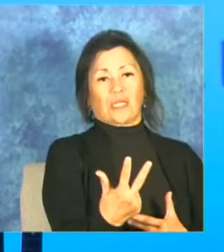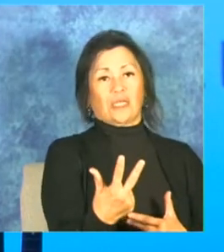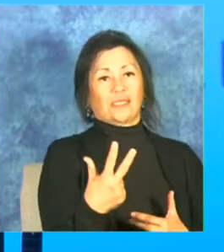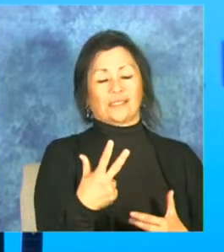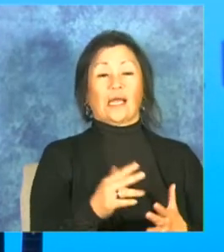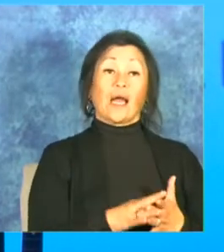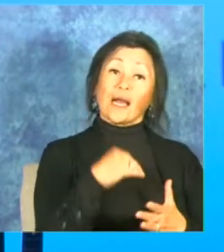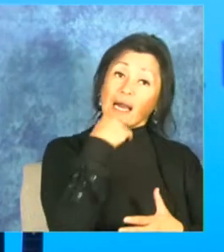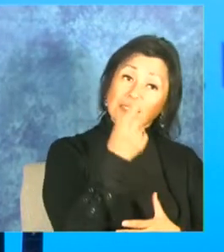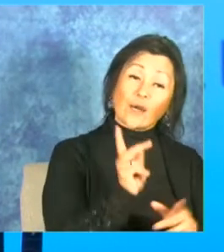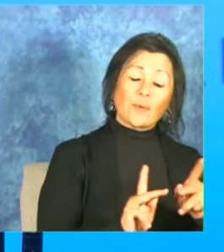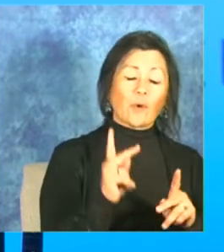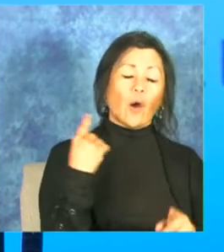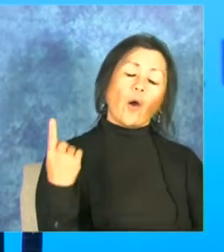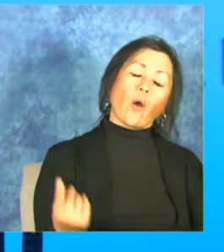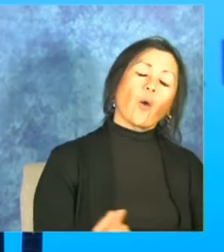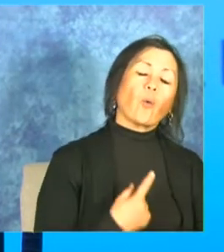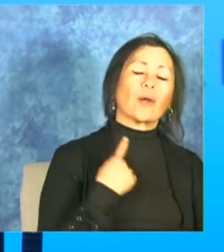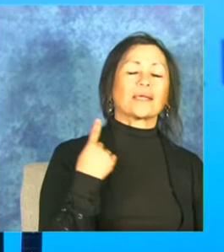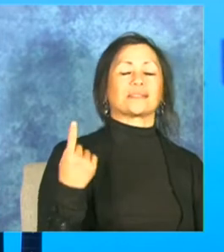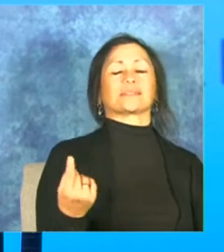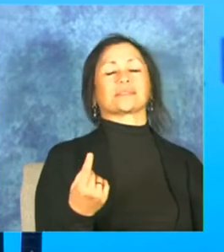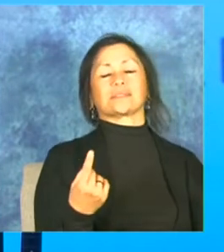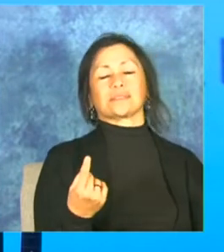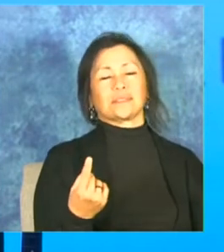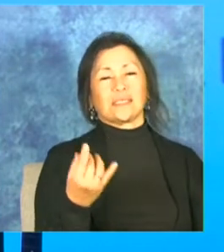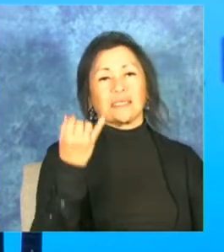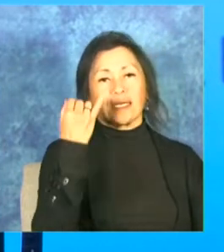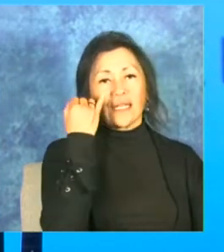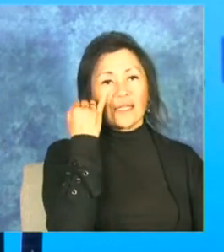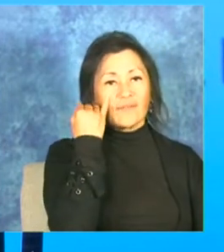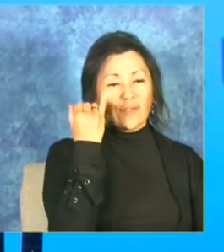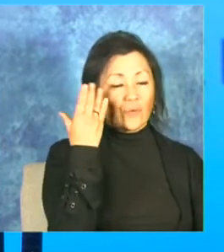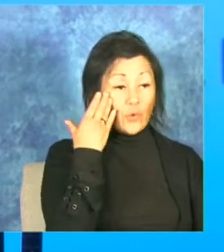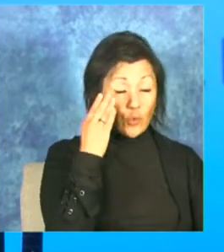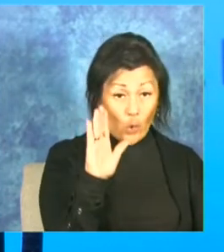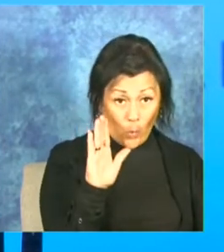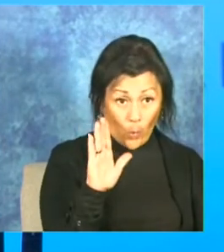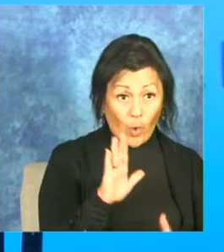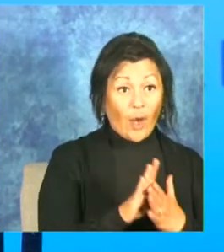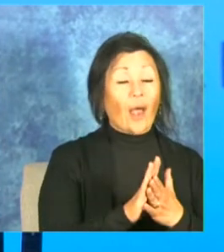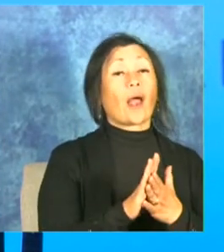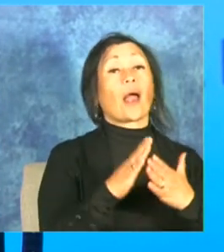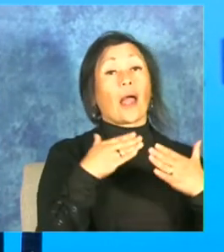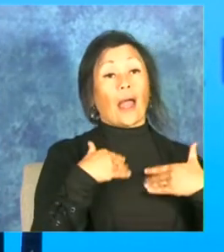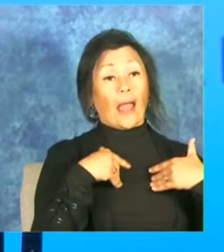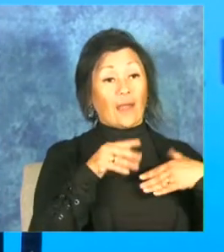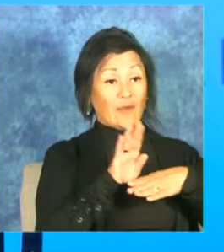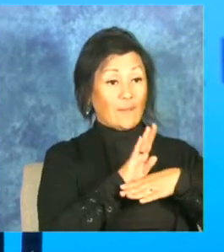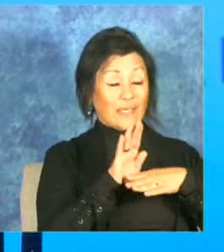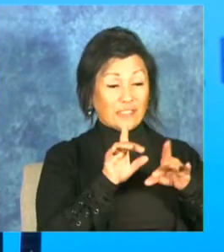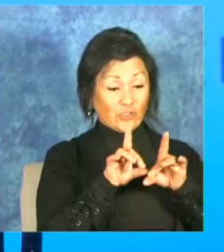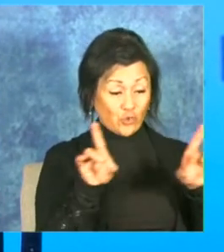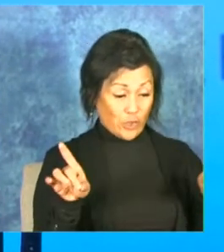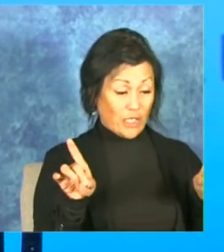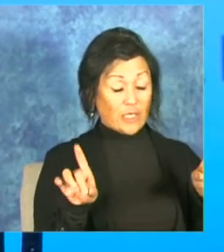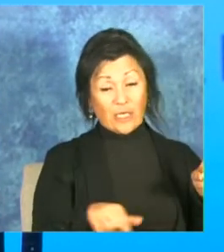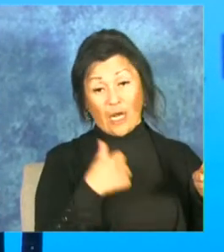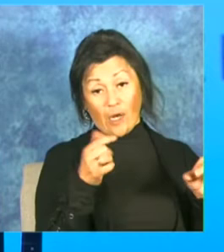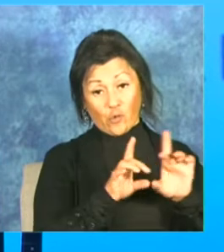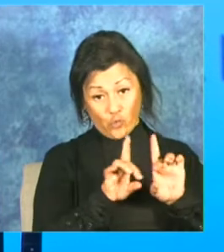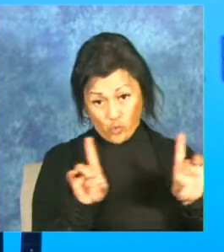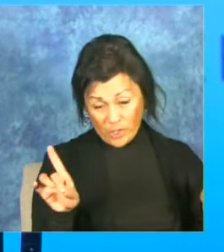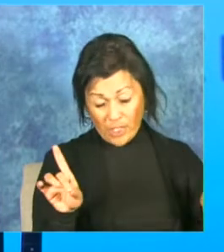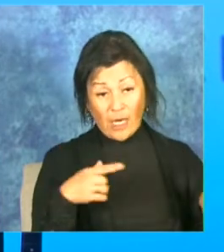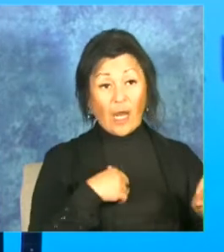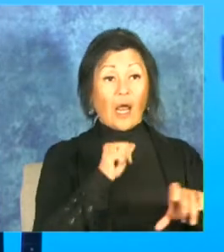I tell people all the time, and for those of you who don't know, I do have a business degree along with some other degrees,